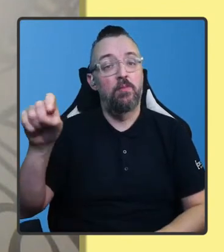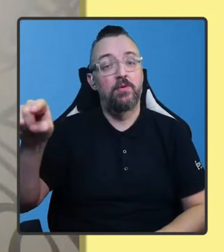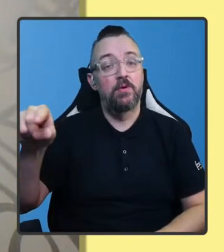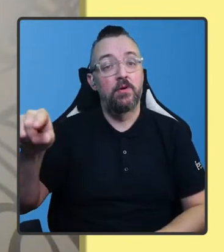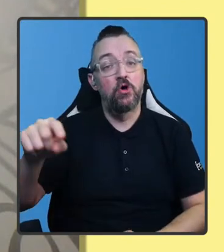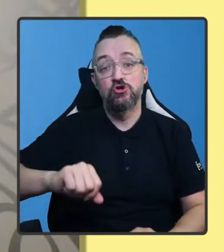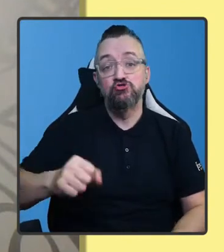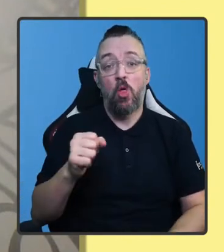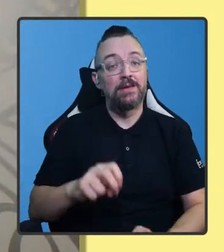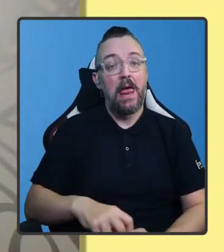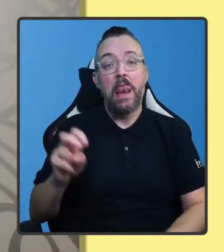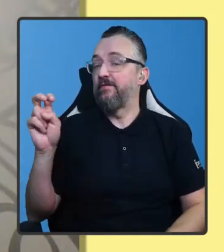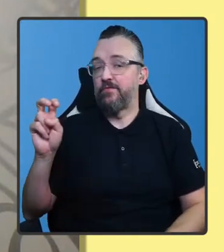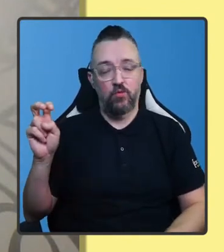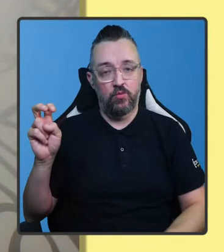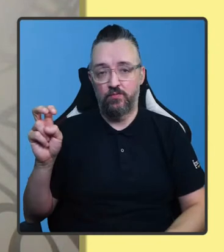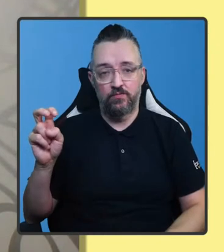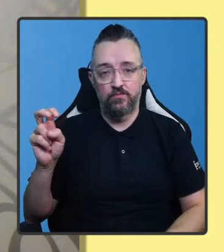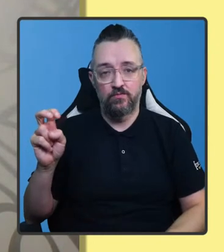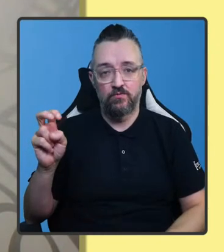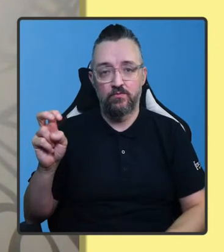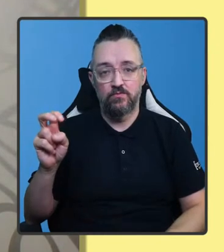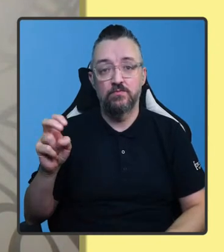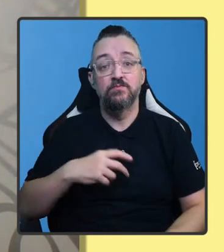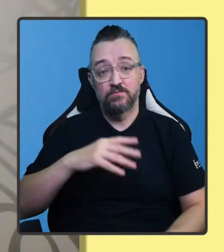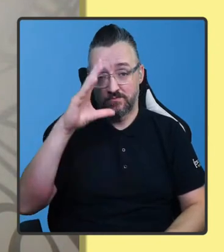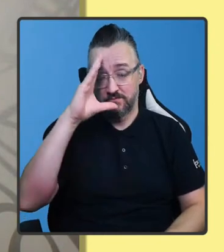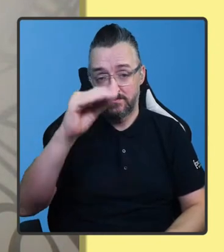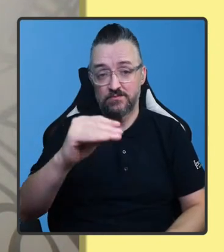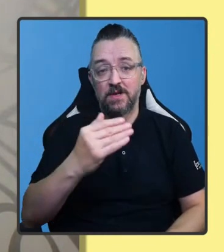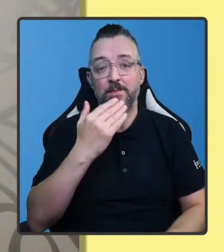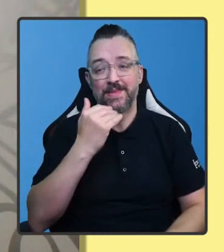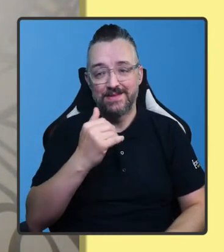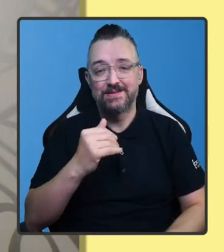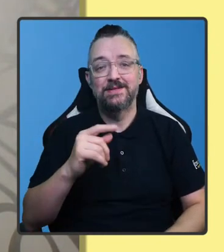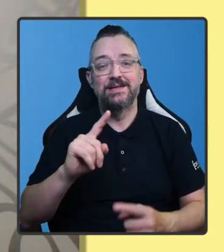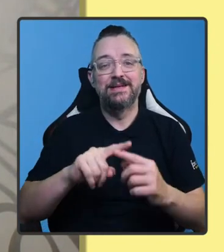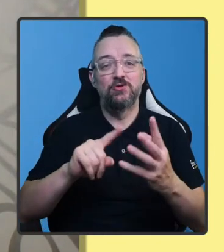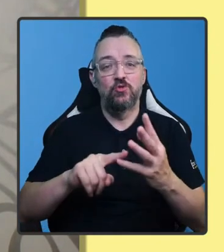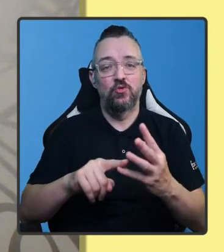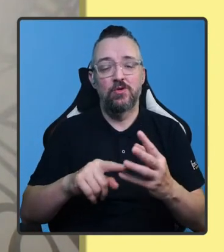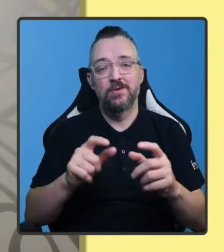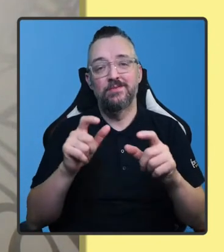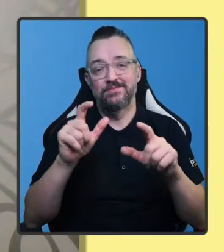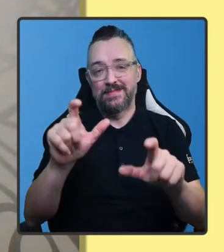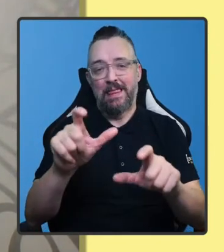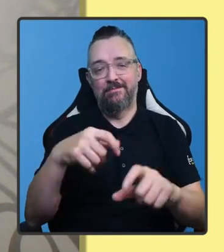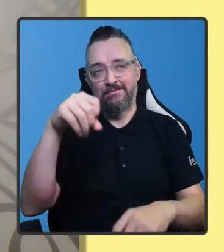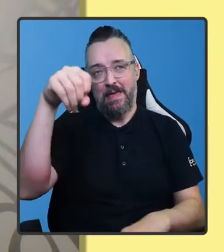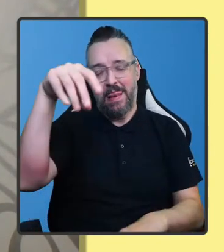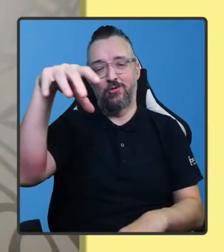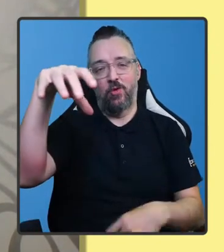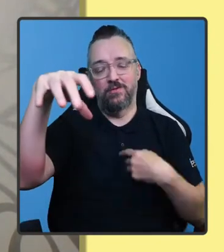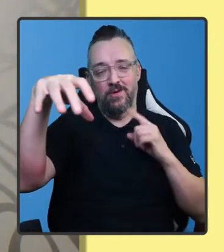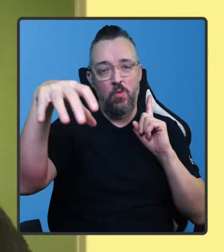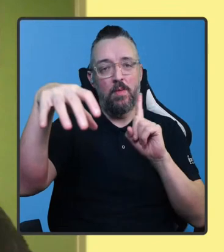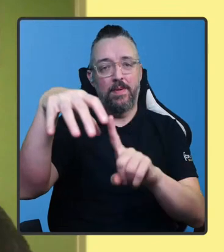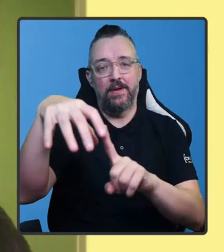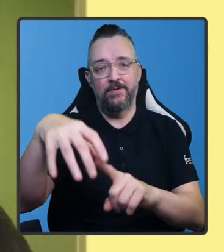you. And yes, please, EU, leave a light on for us. Thank you.